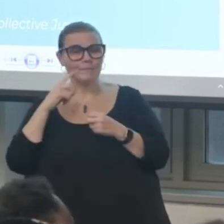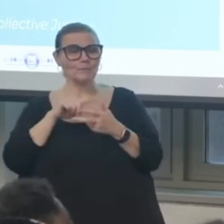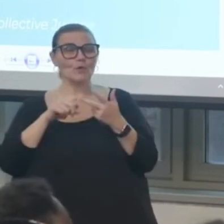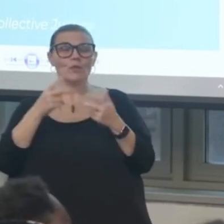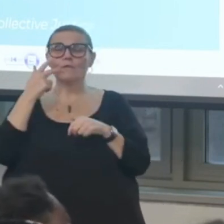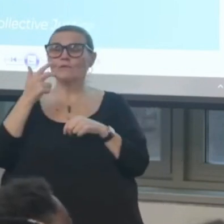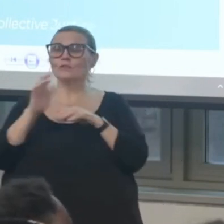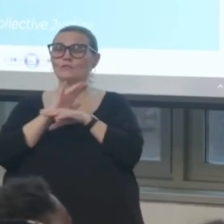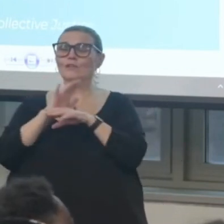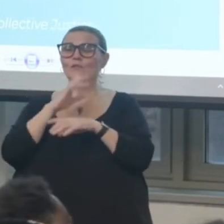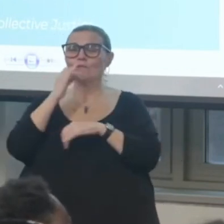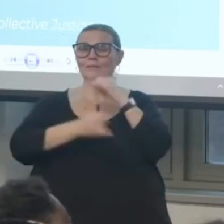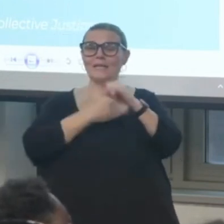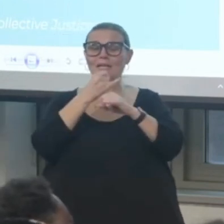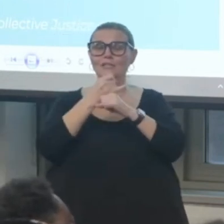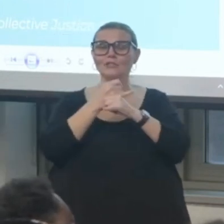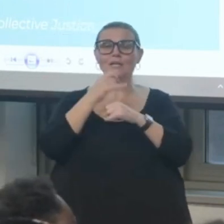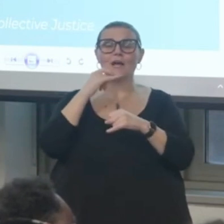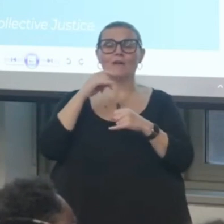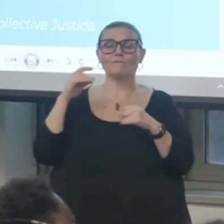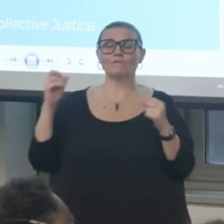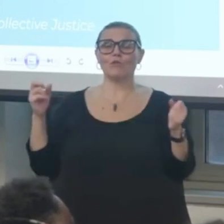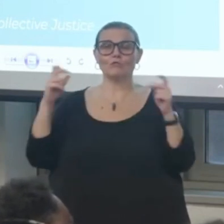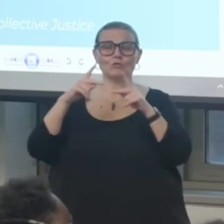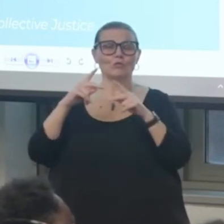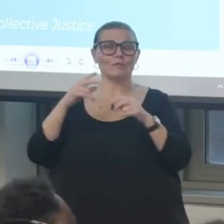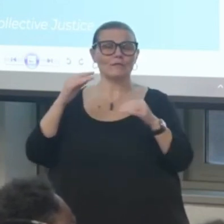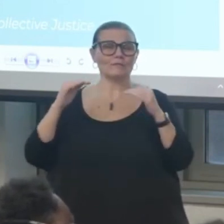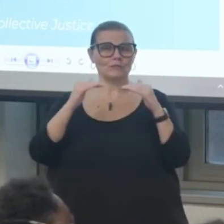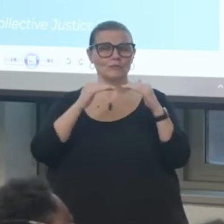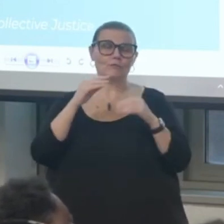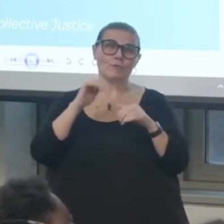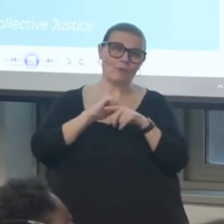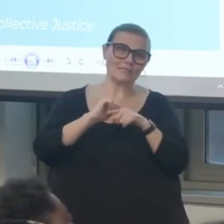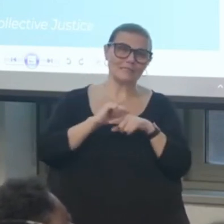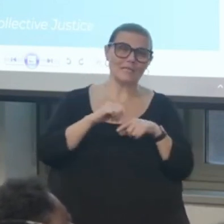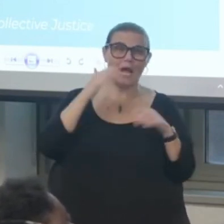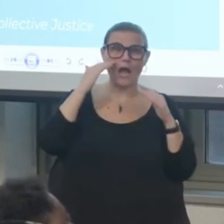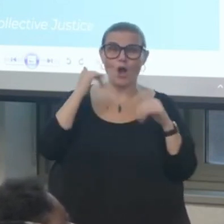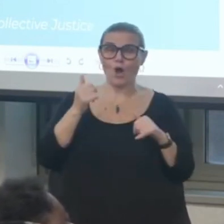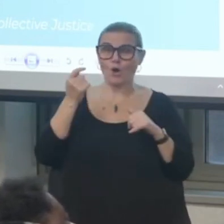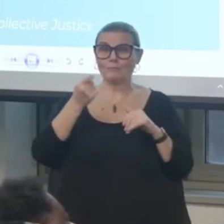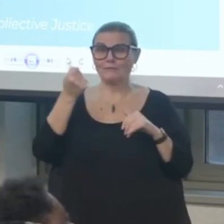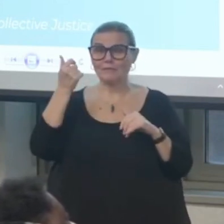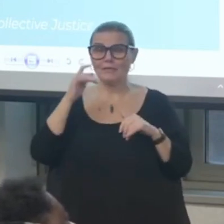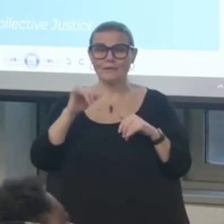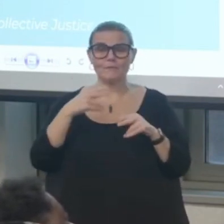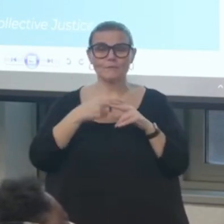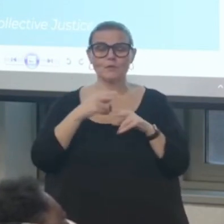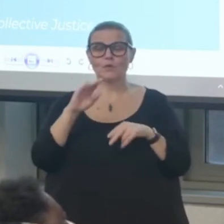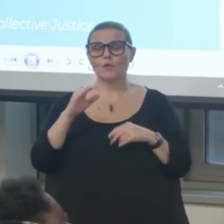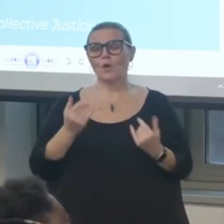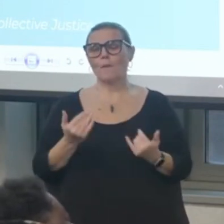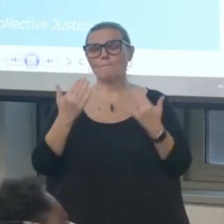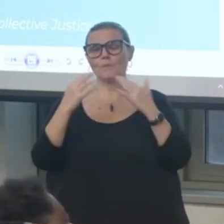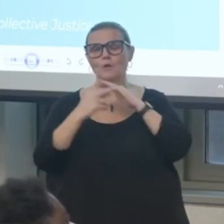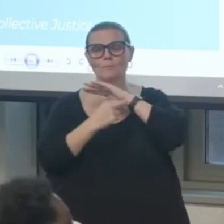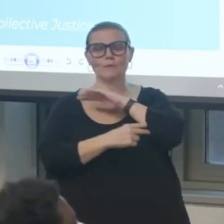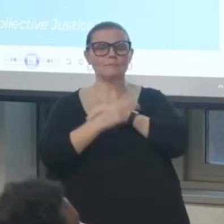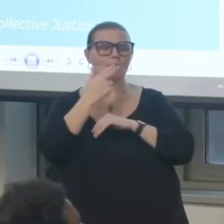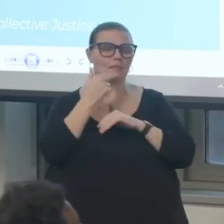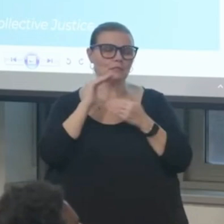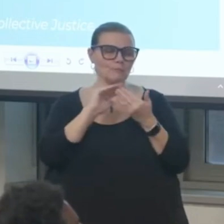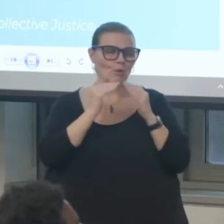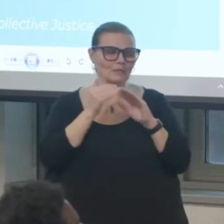first video I saw from the International Institute of Restorative Justice, which restorative practices, I hope they've taken it from their website, called Burning Bridges, is about this